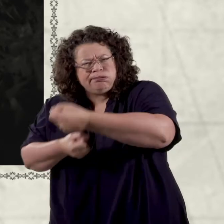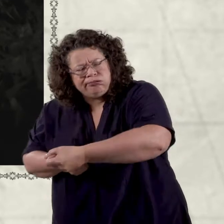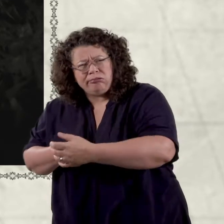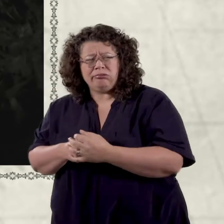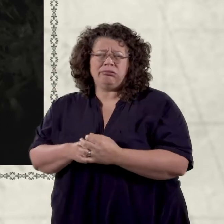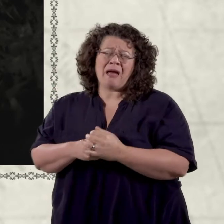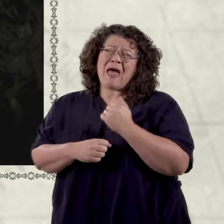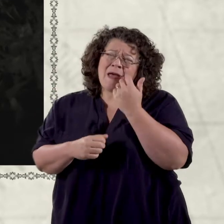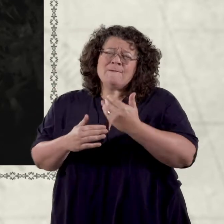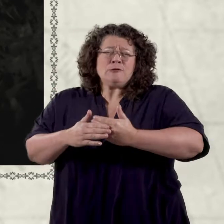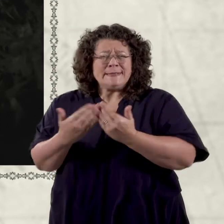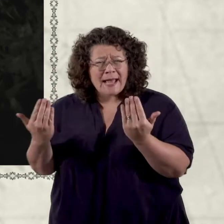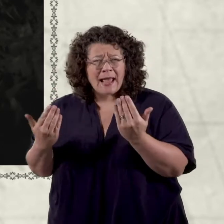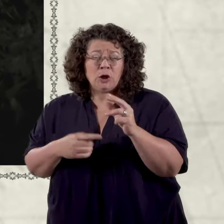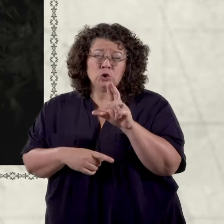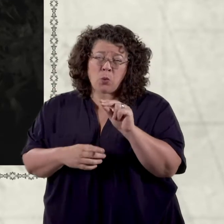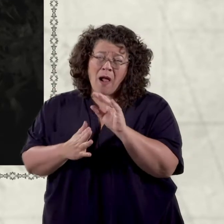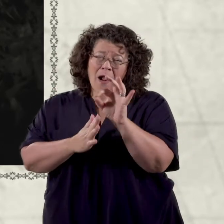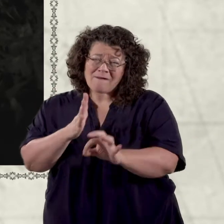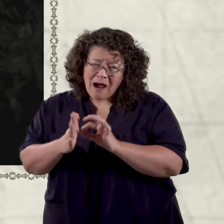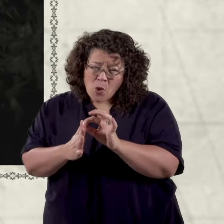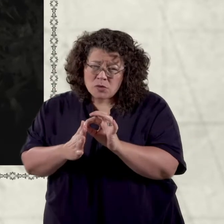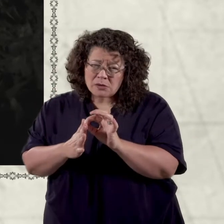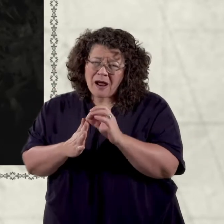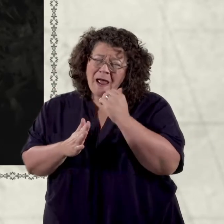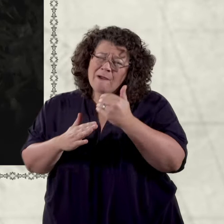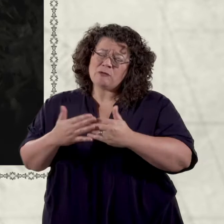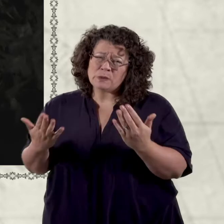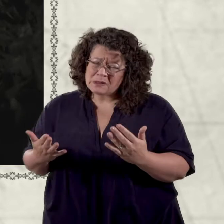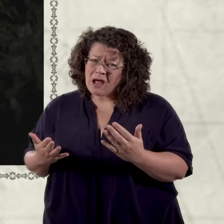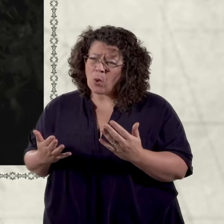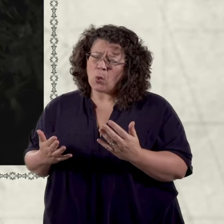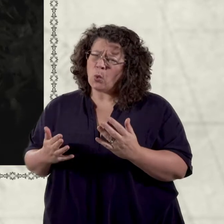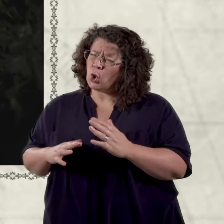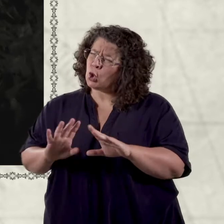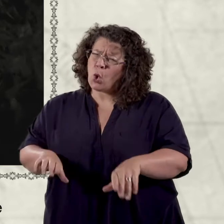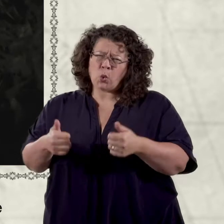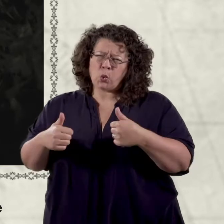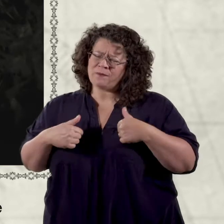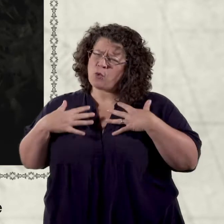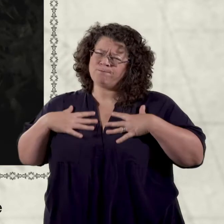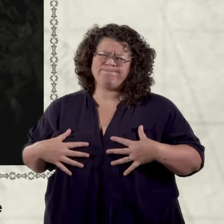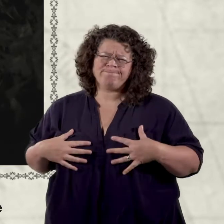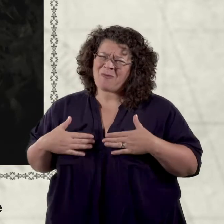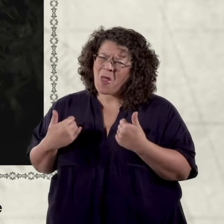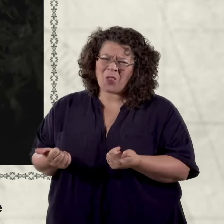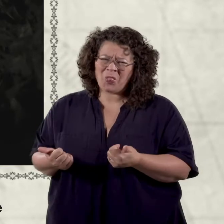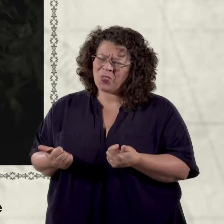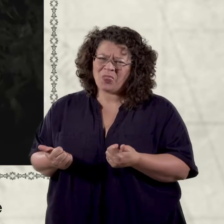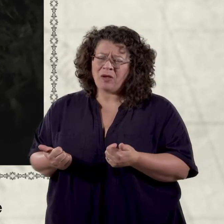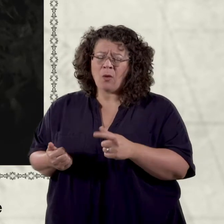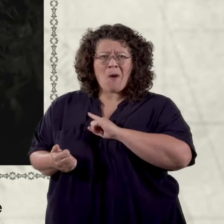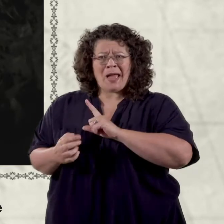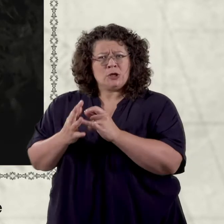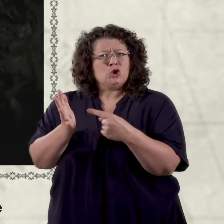And we'd do this for 12 hours every day. And it didn't do us any good. Now, the dust that would come up as we were